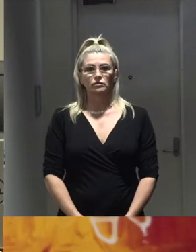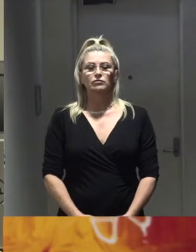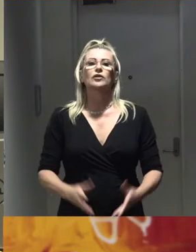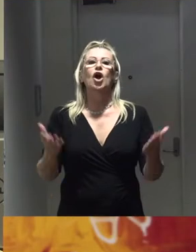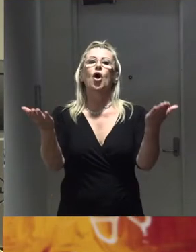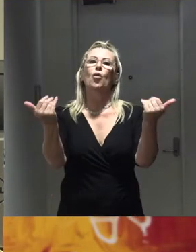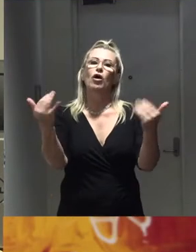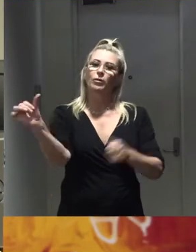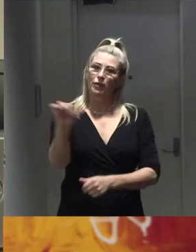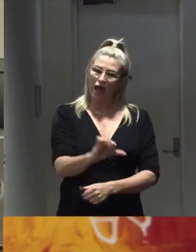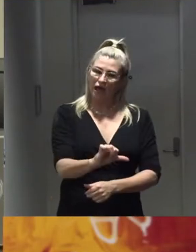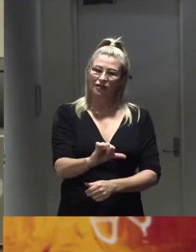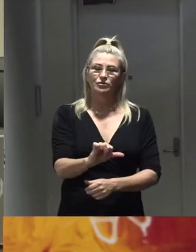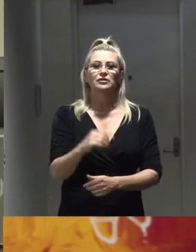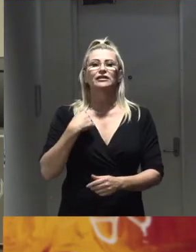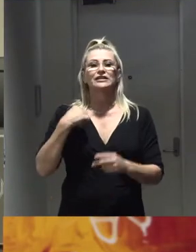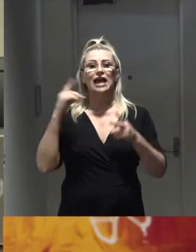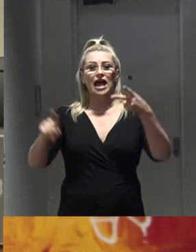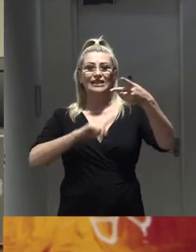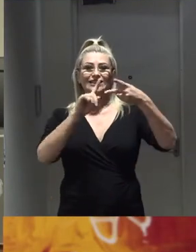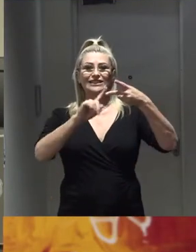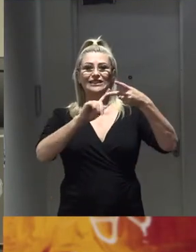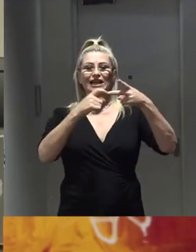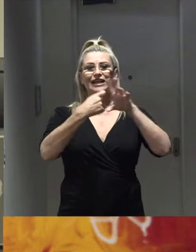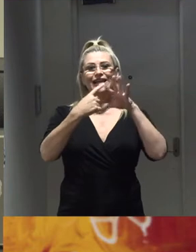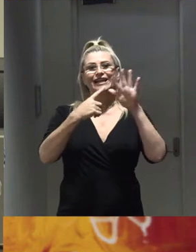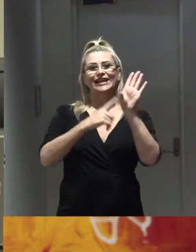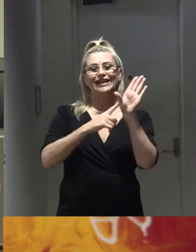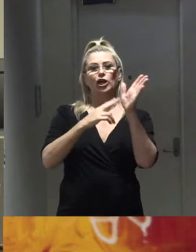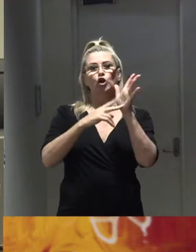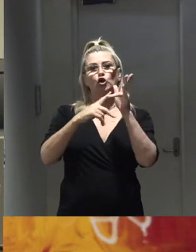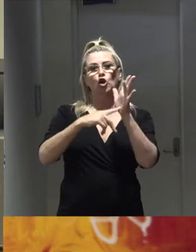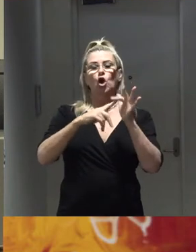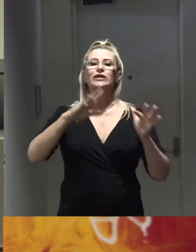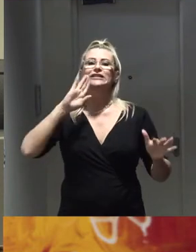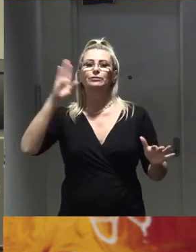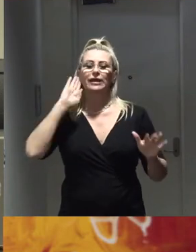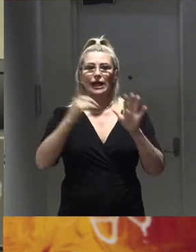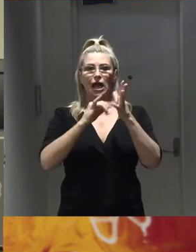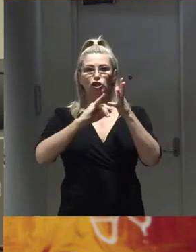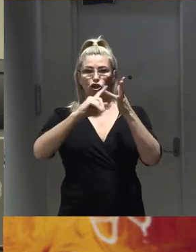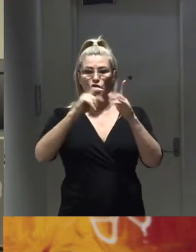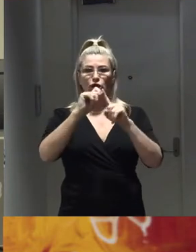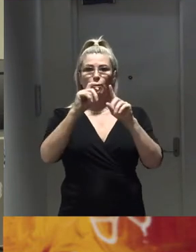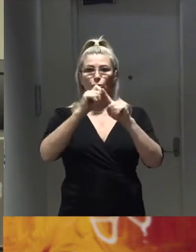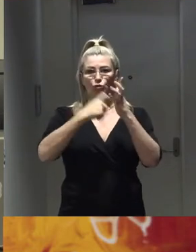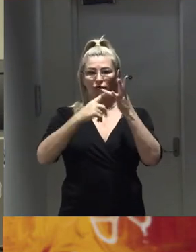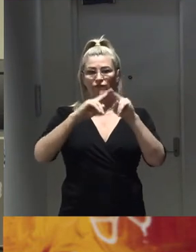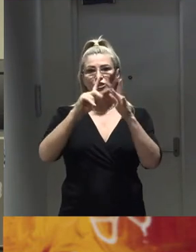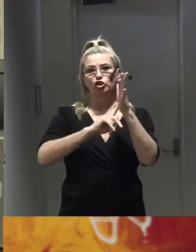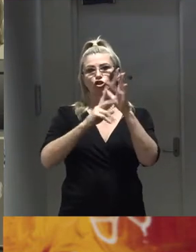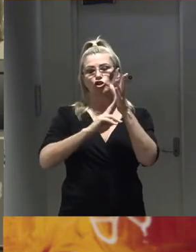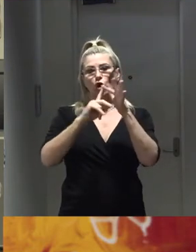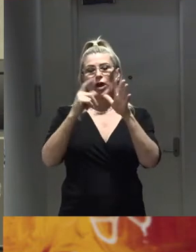Welcome back, everyone, for our second keynote speaker, Associate Professor Joanne Dixon from the School of Arts